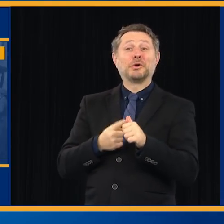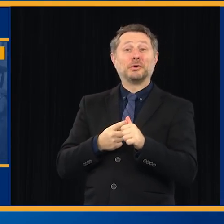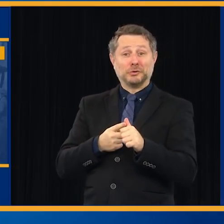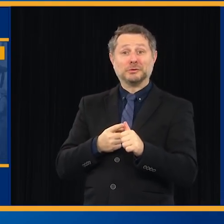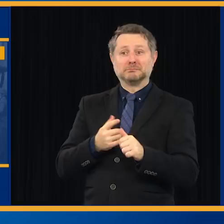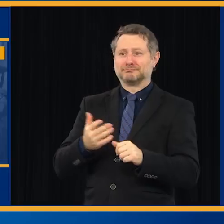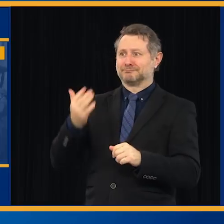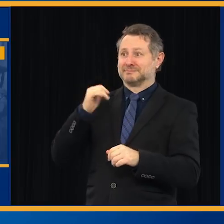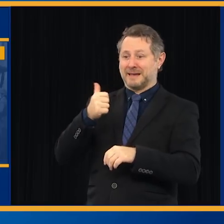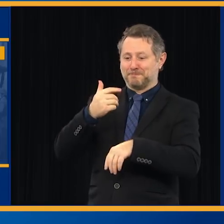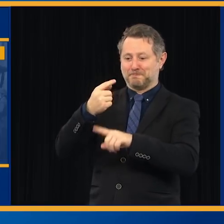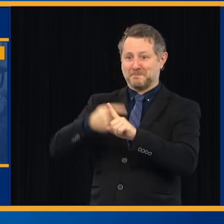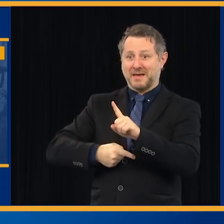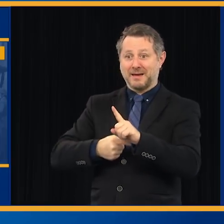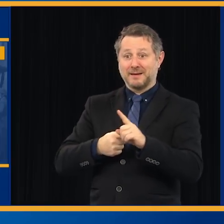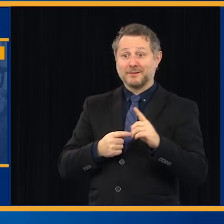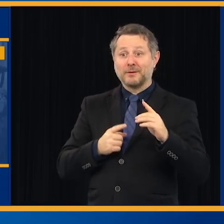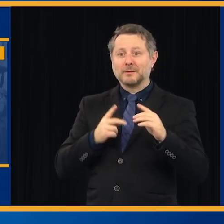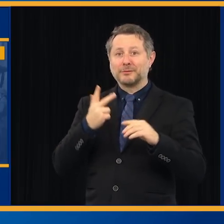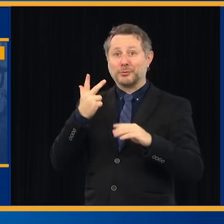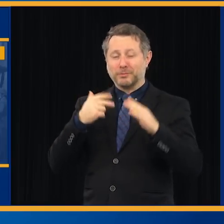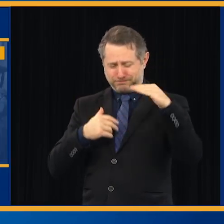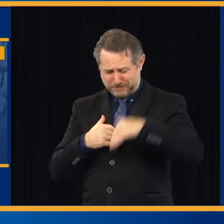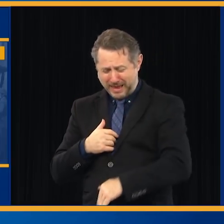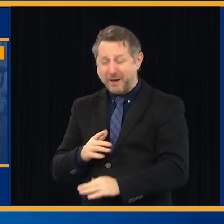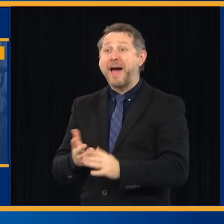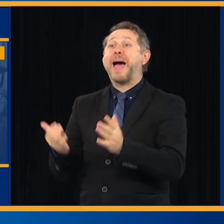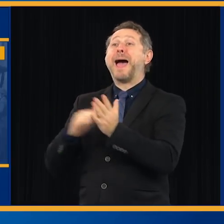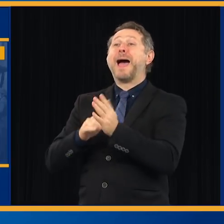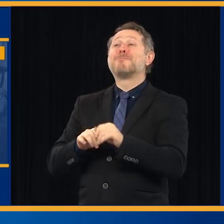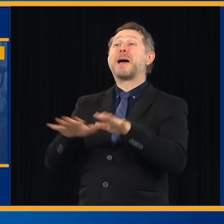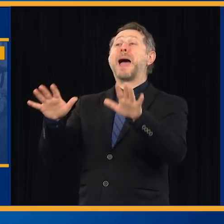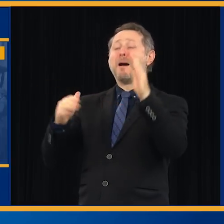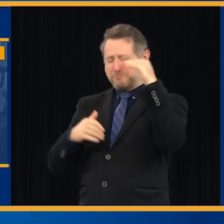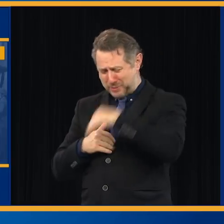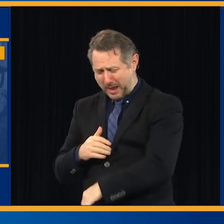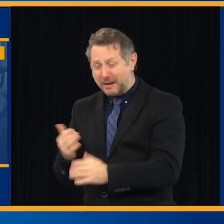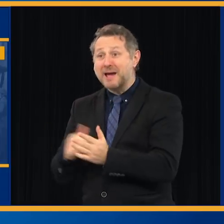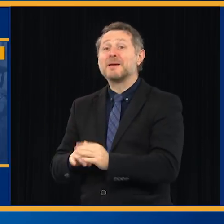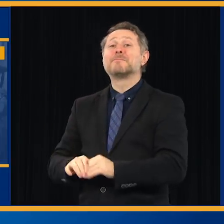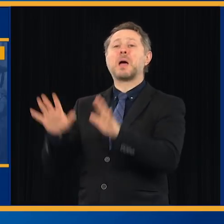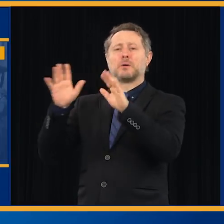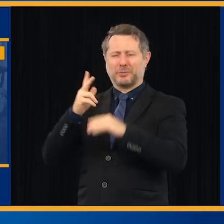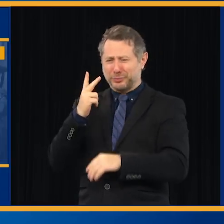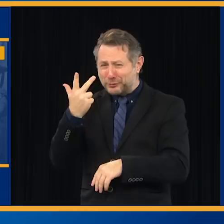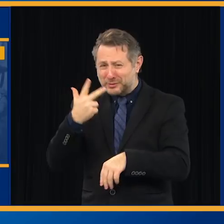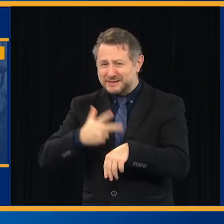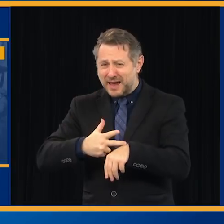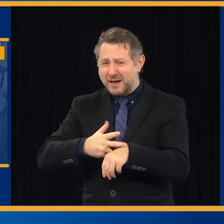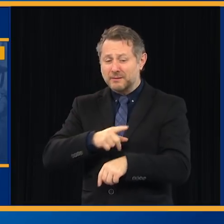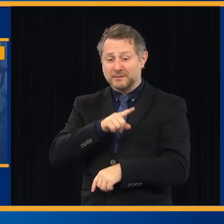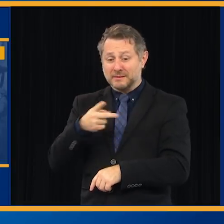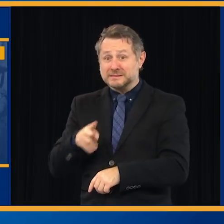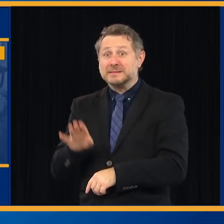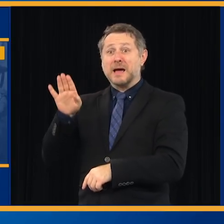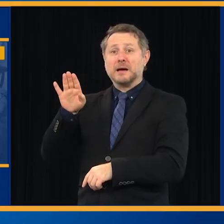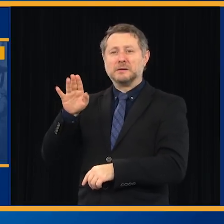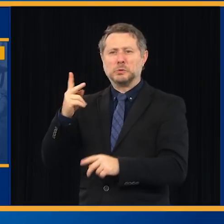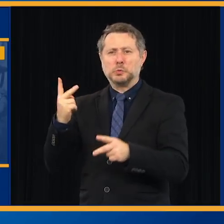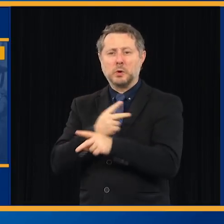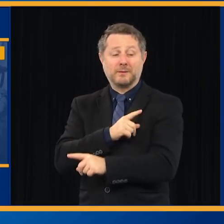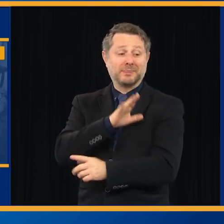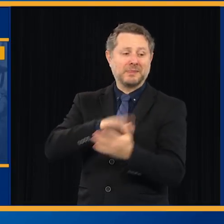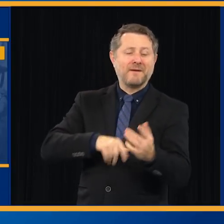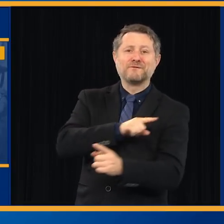in 3 different waves. And the second wave was worse than the first wave. So even if